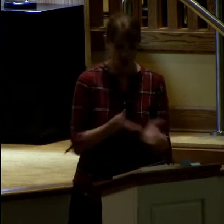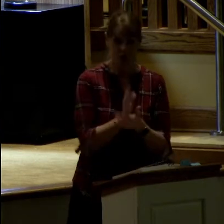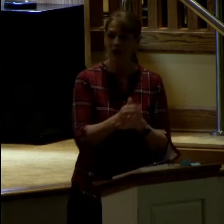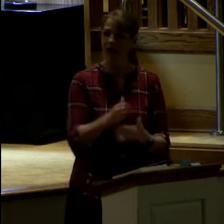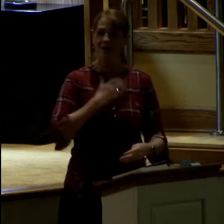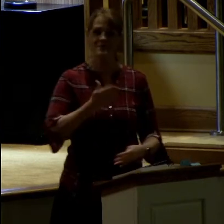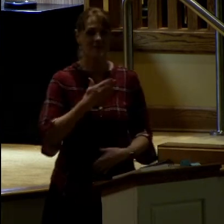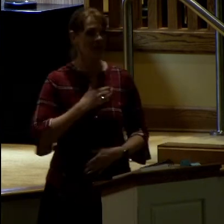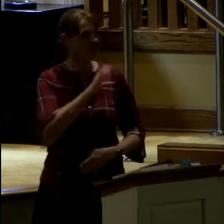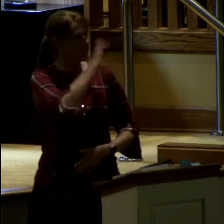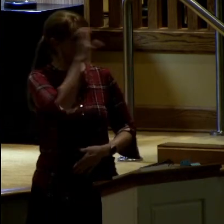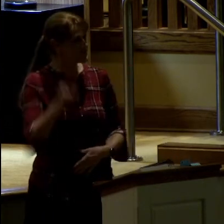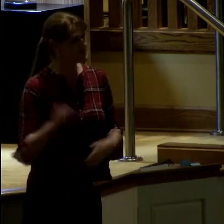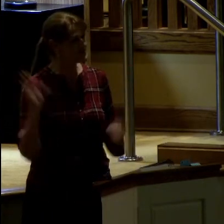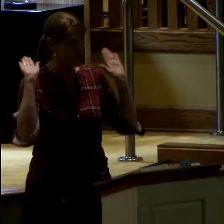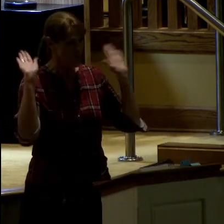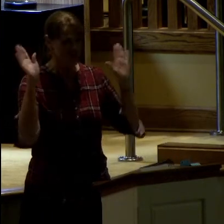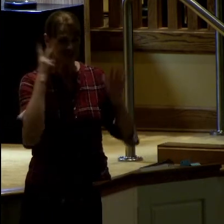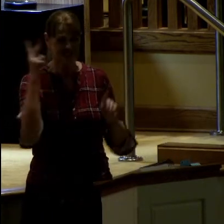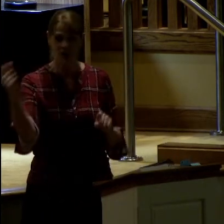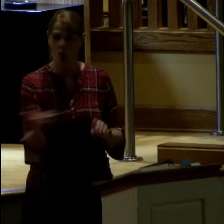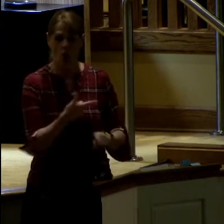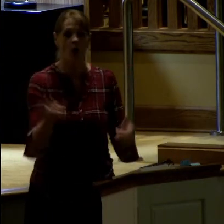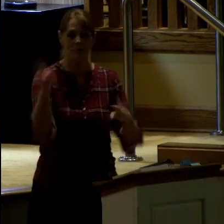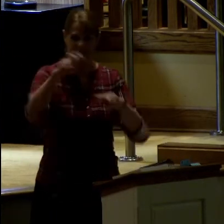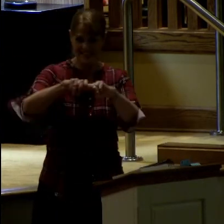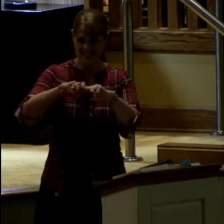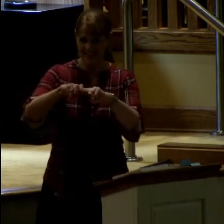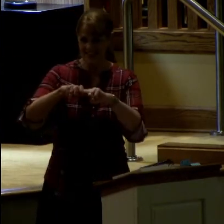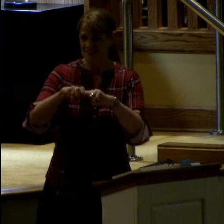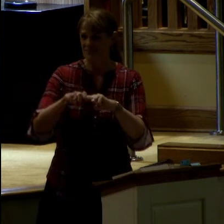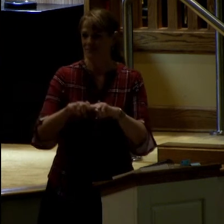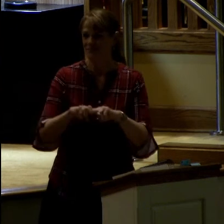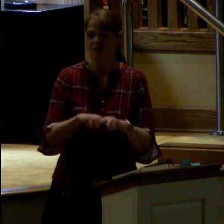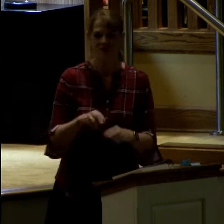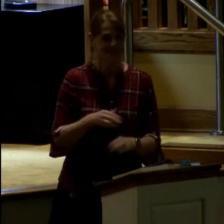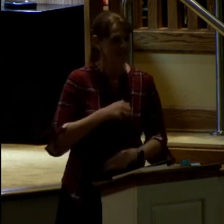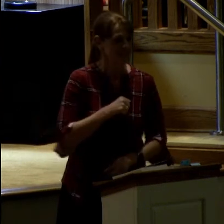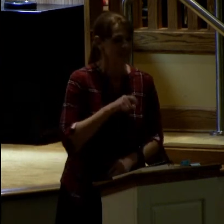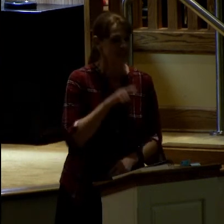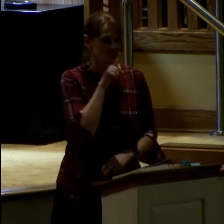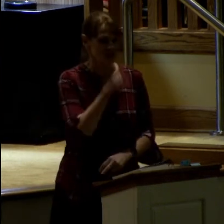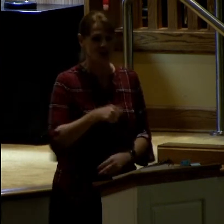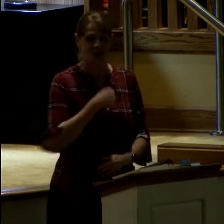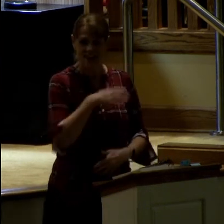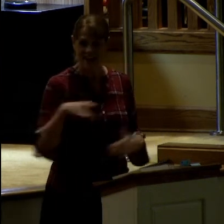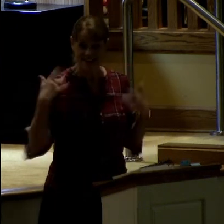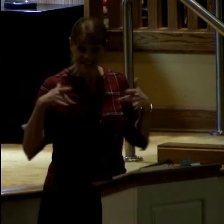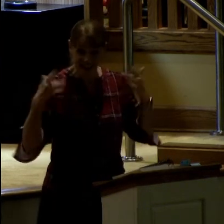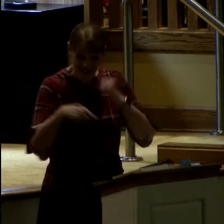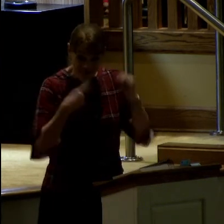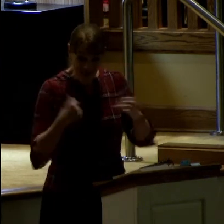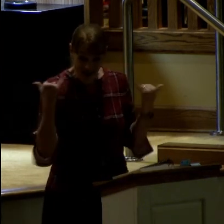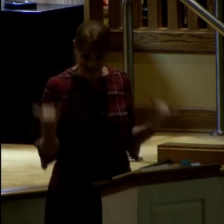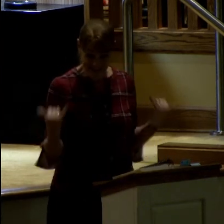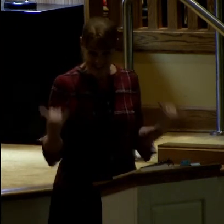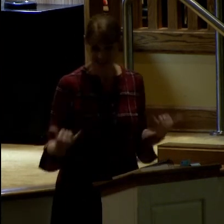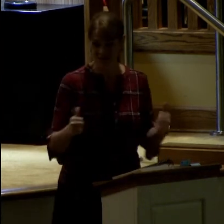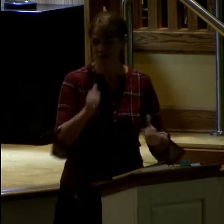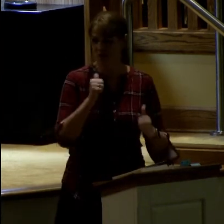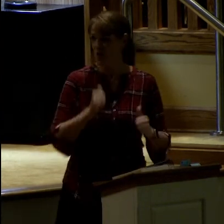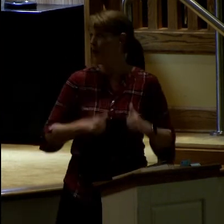Merry Christmas. Great to see everybody here this evening. You may go and be seated. And we are sure excited about this evening's program. What a blessing it was to hear